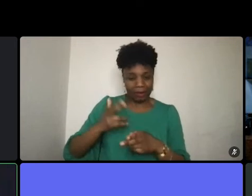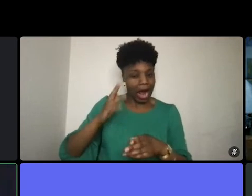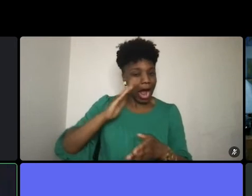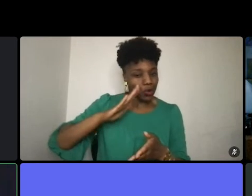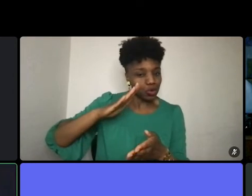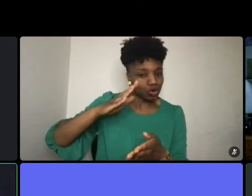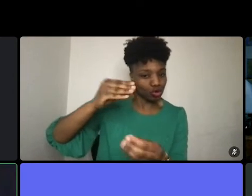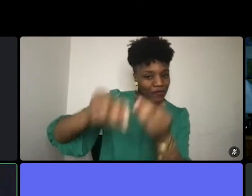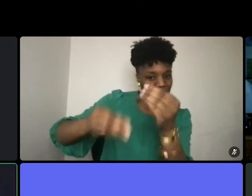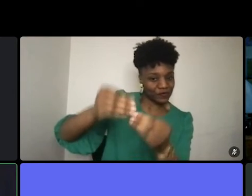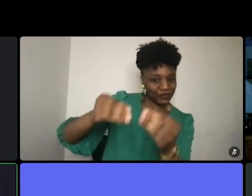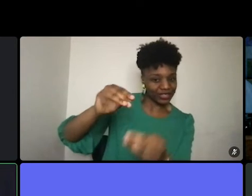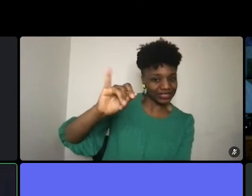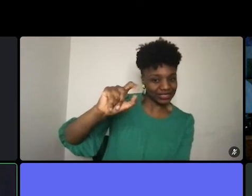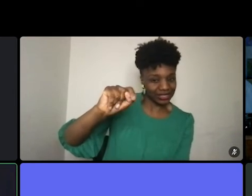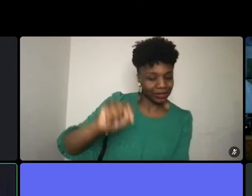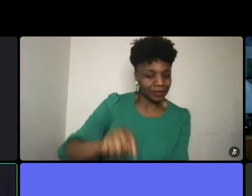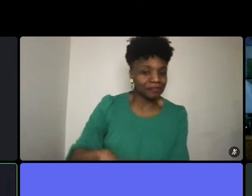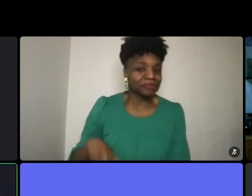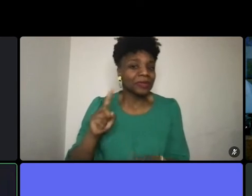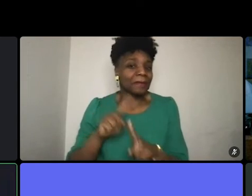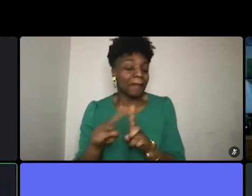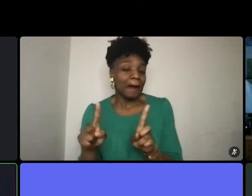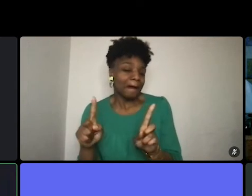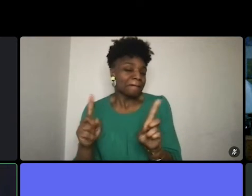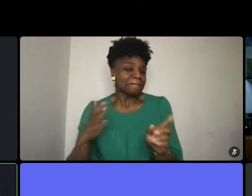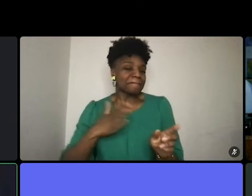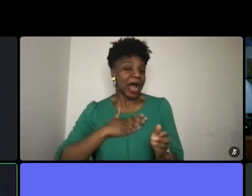B. TFit HP. That's about to be my new